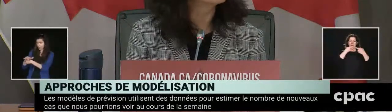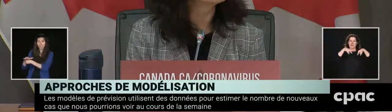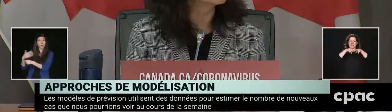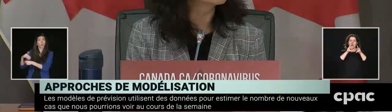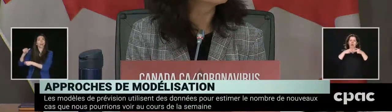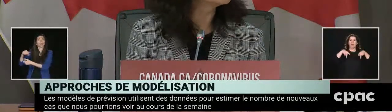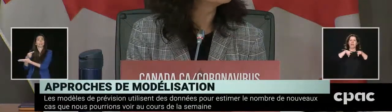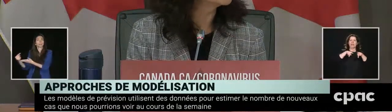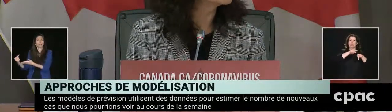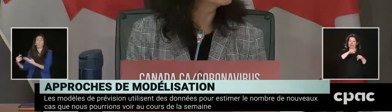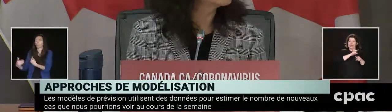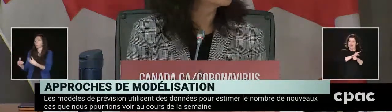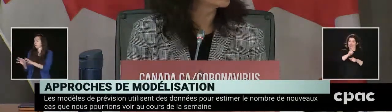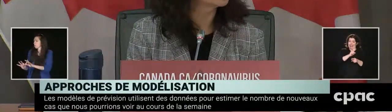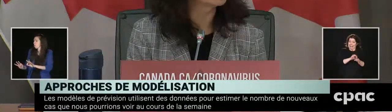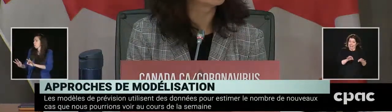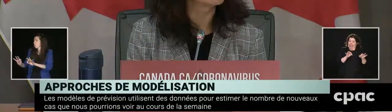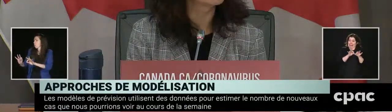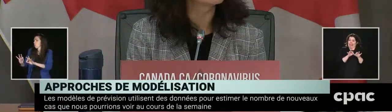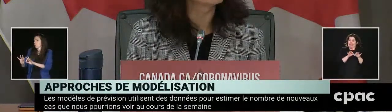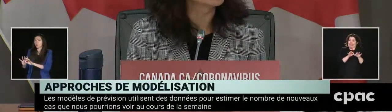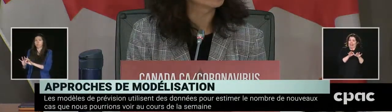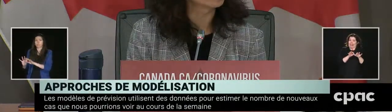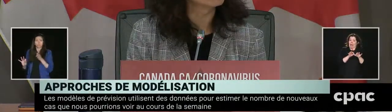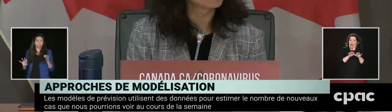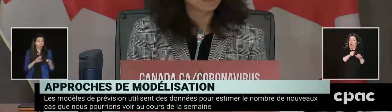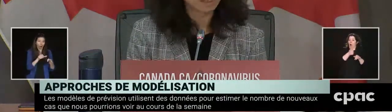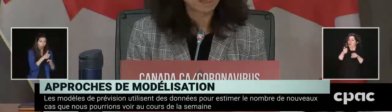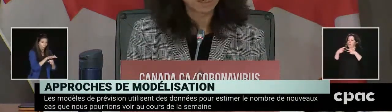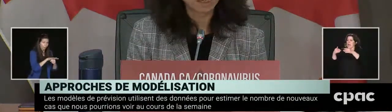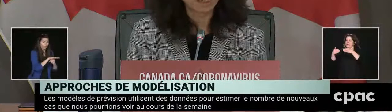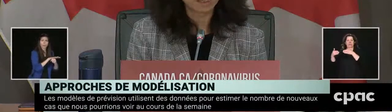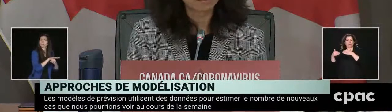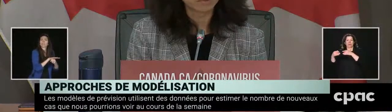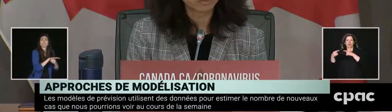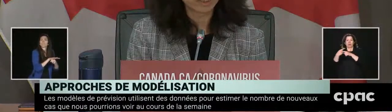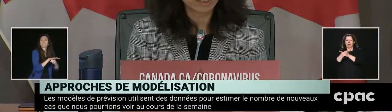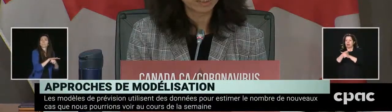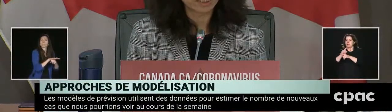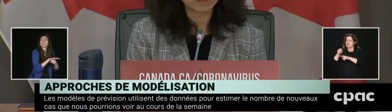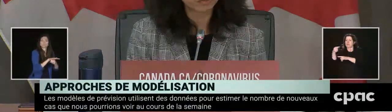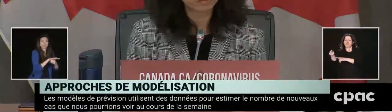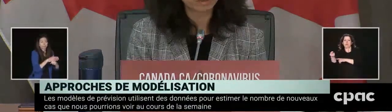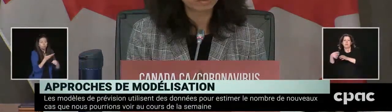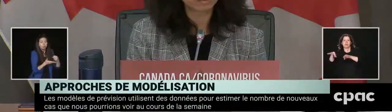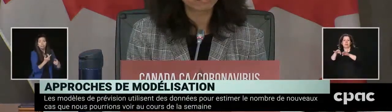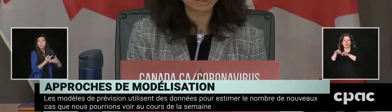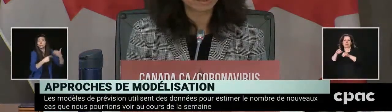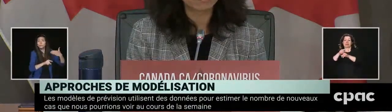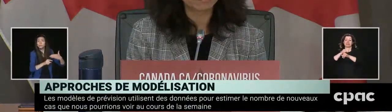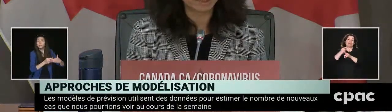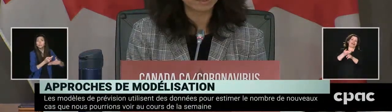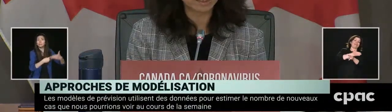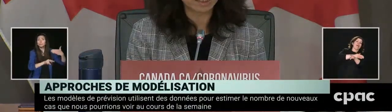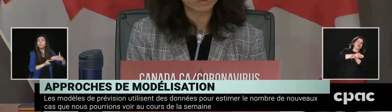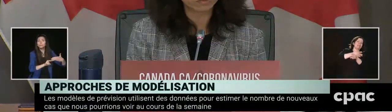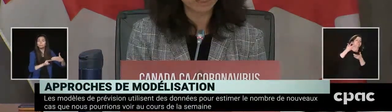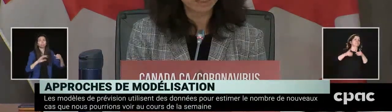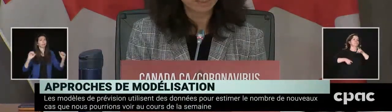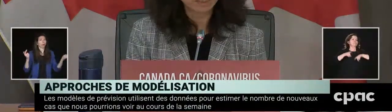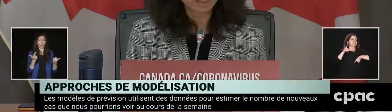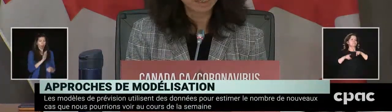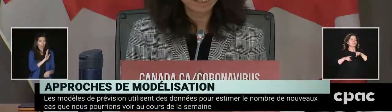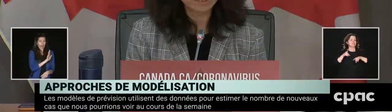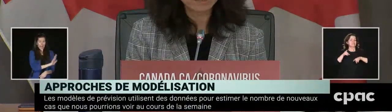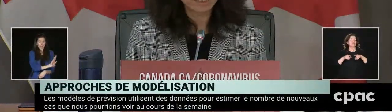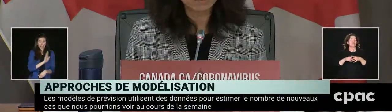timing of when that peak might occur can occur at different times during in different parts of the